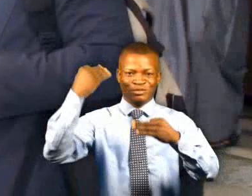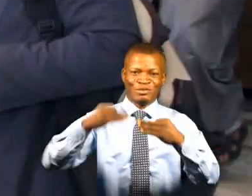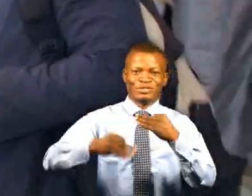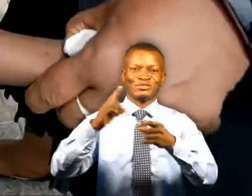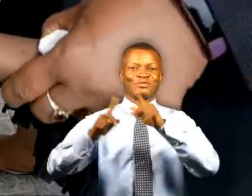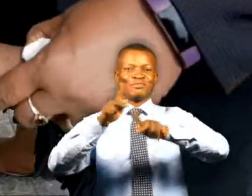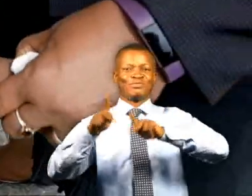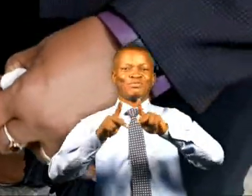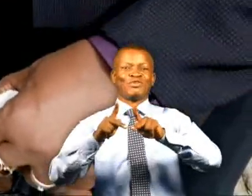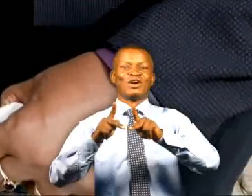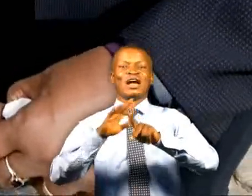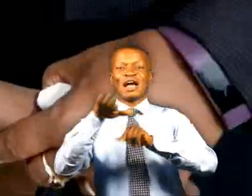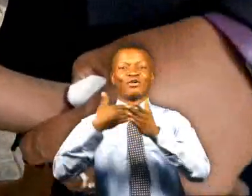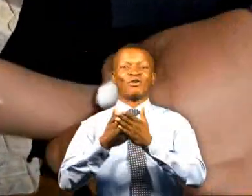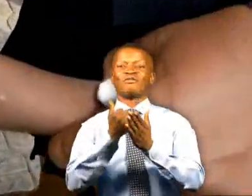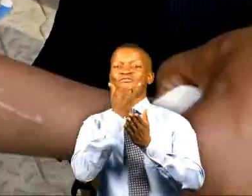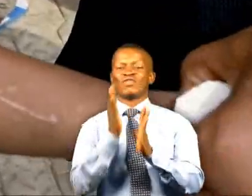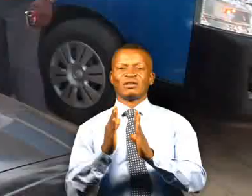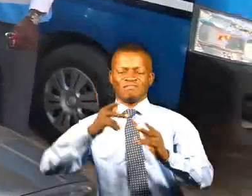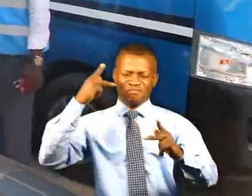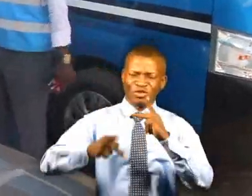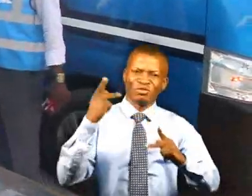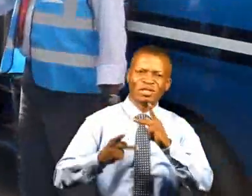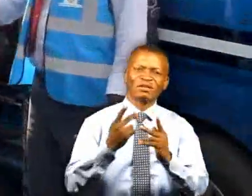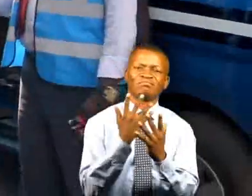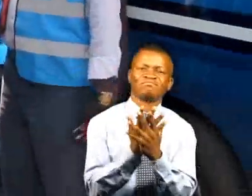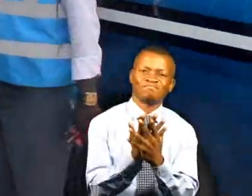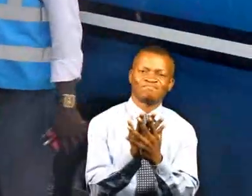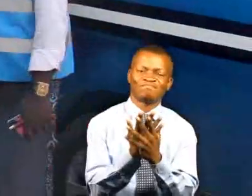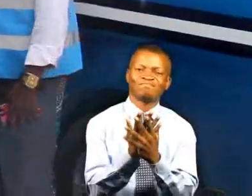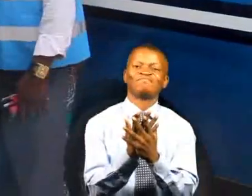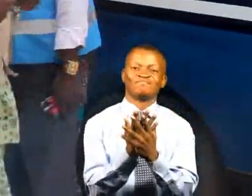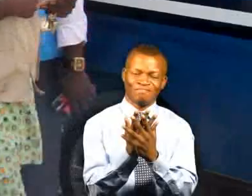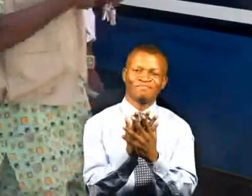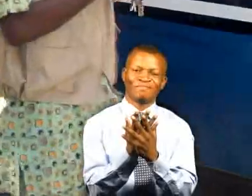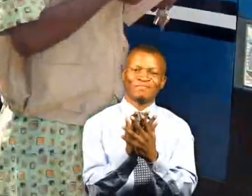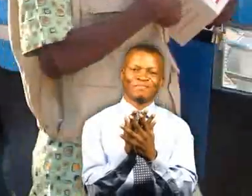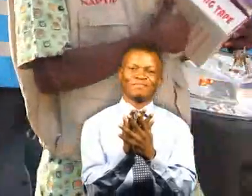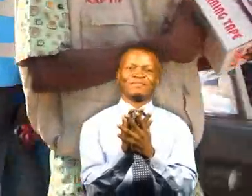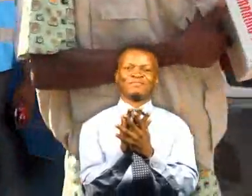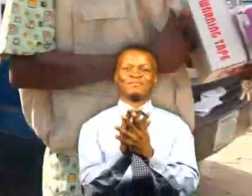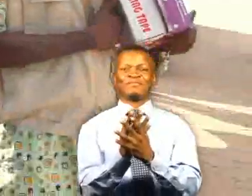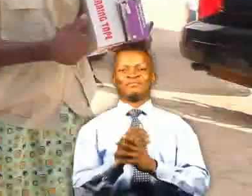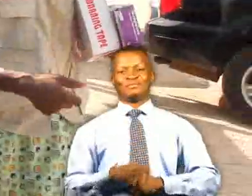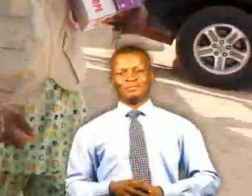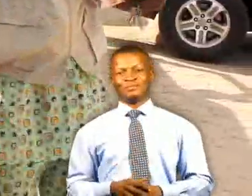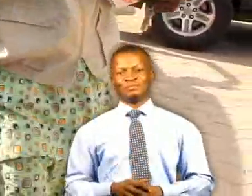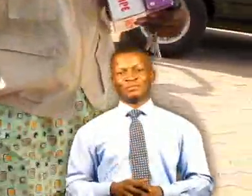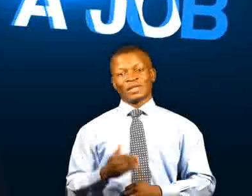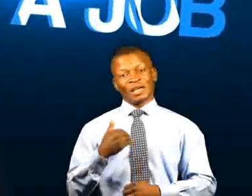secure justice for victims and ensure that all offenders are zealously prosecuted and convicted.